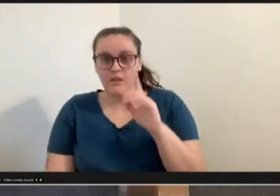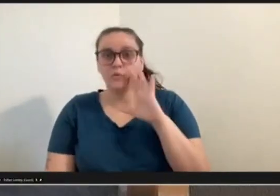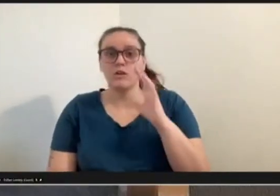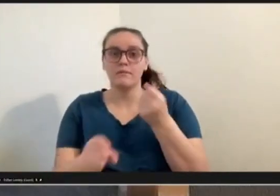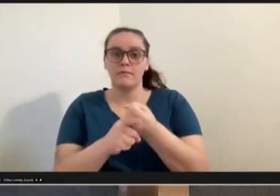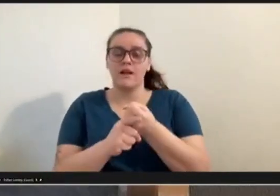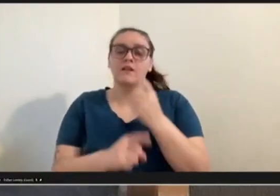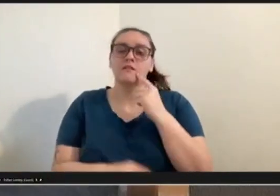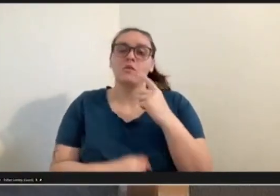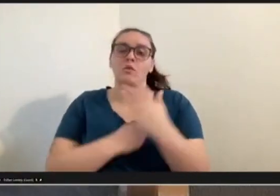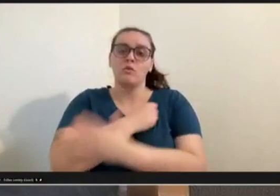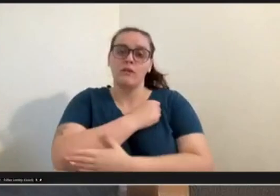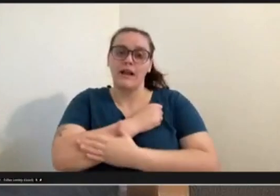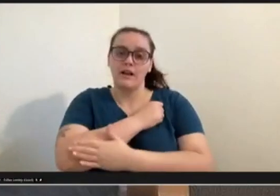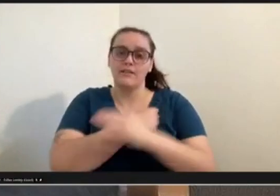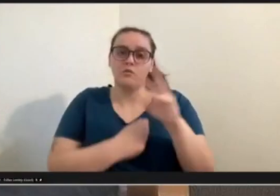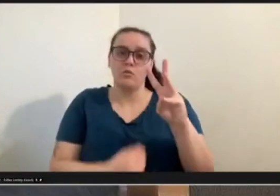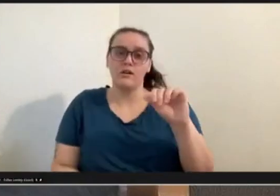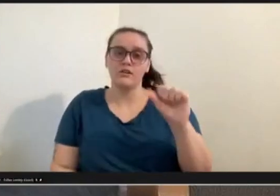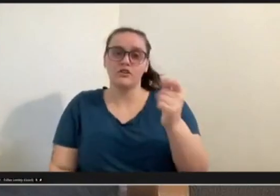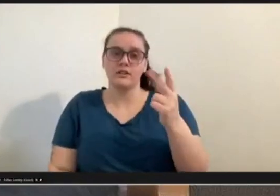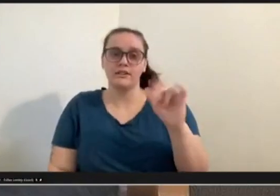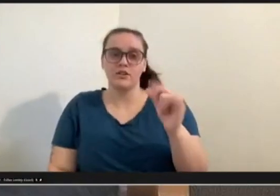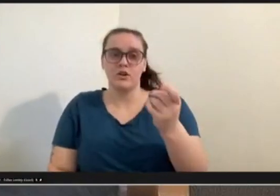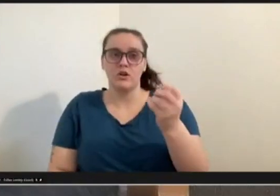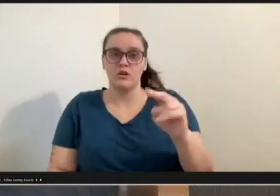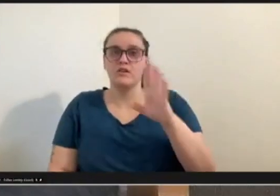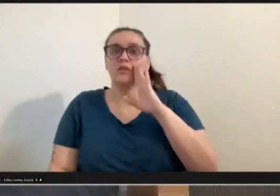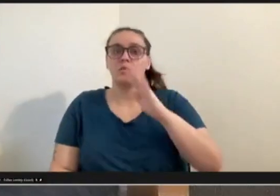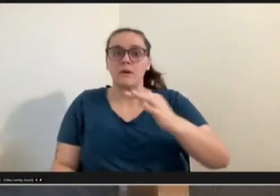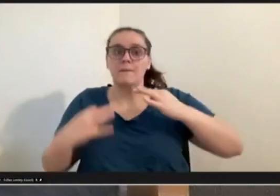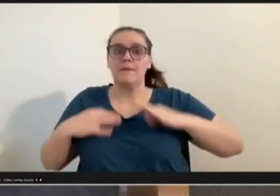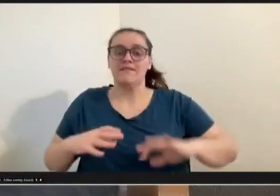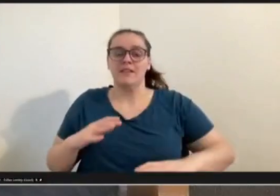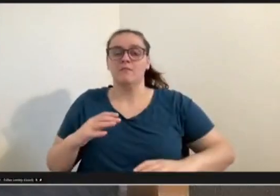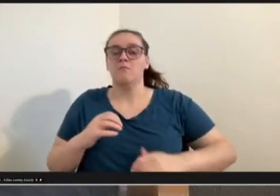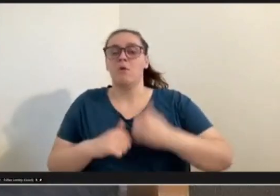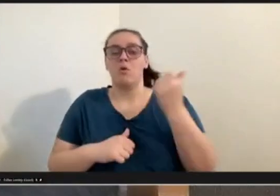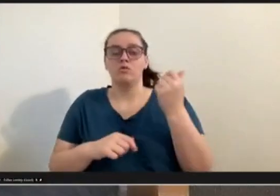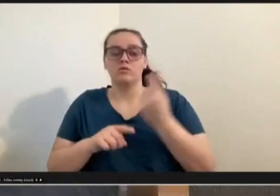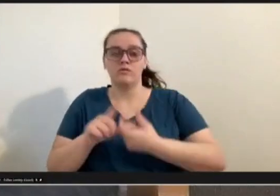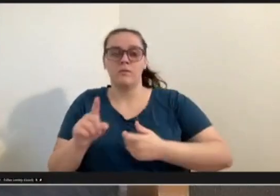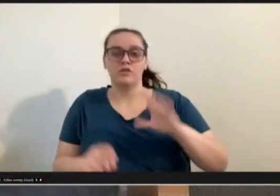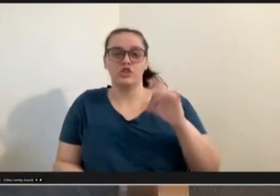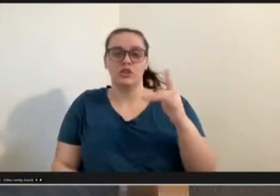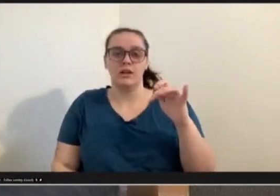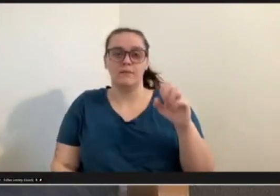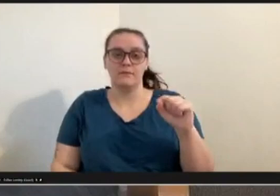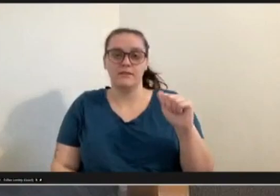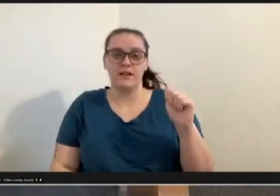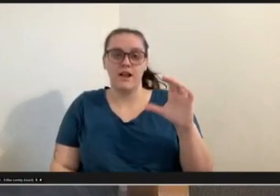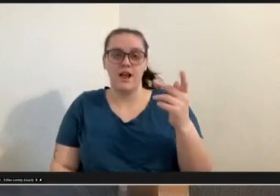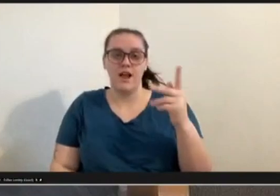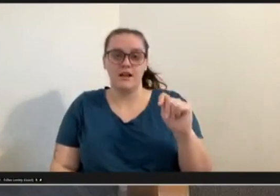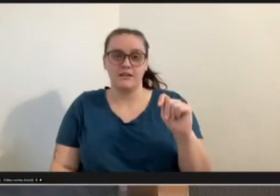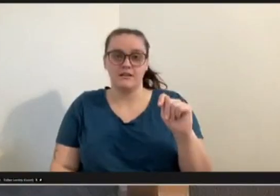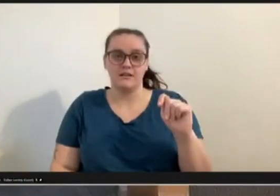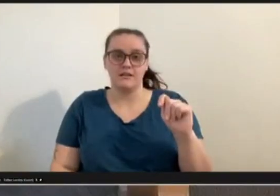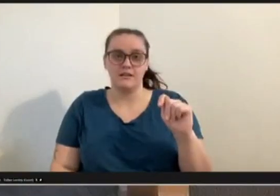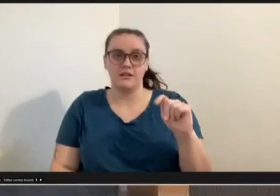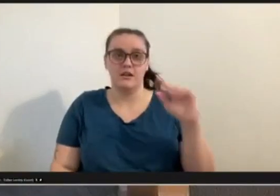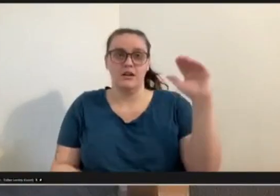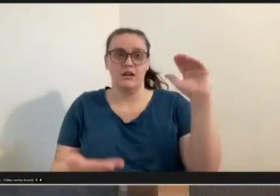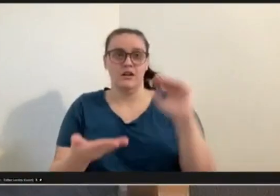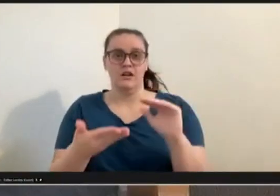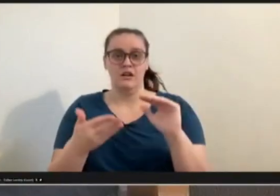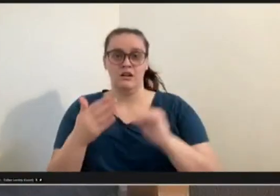of the projects stemming from the CHIPS Act. This reduction of the gain sharing cap removes the incentive for Washington